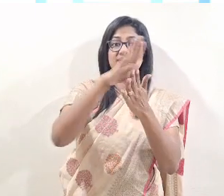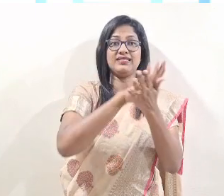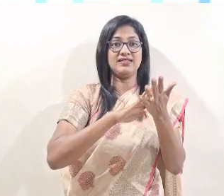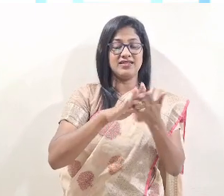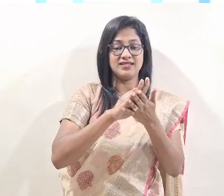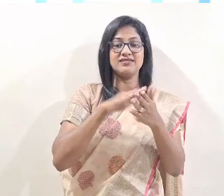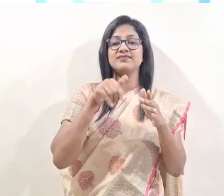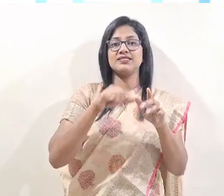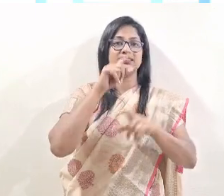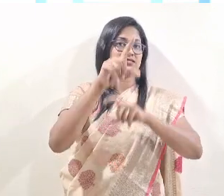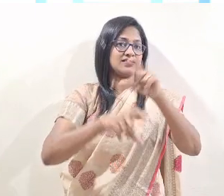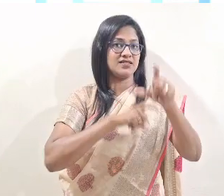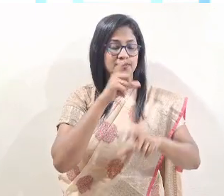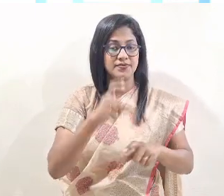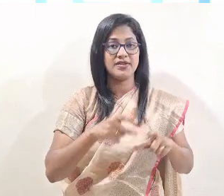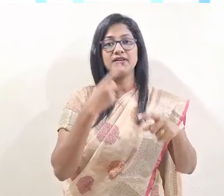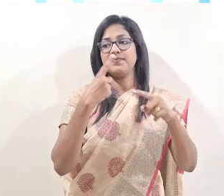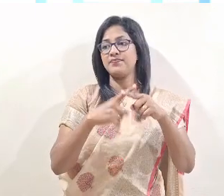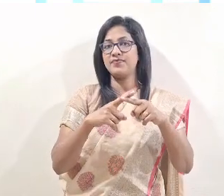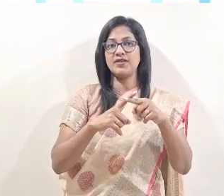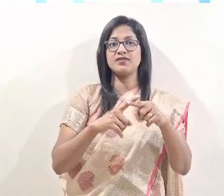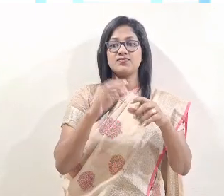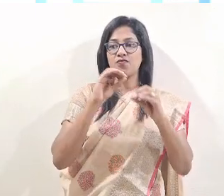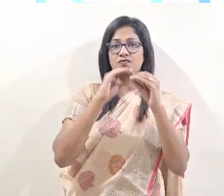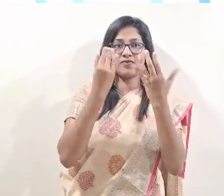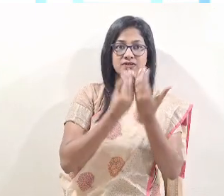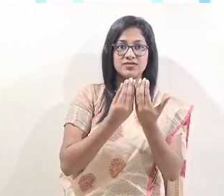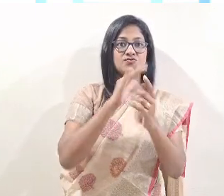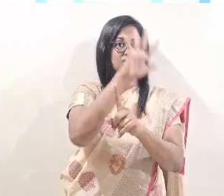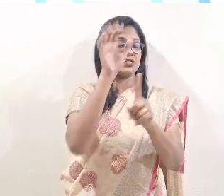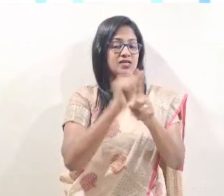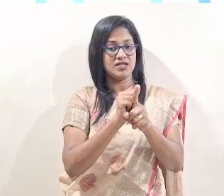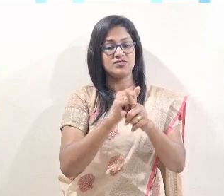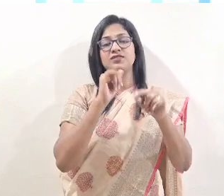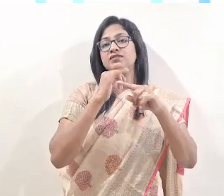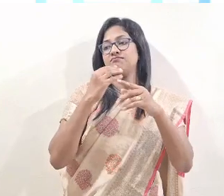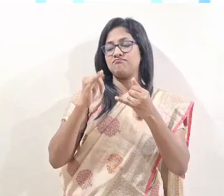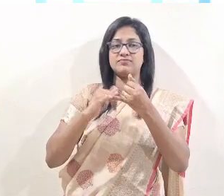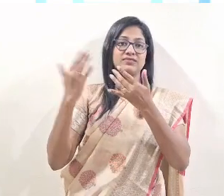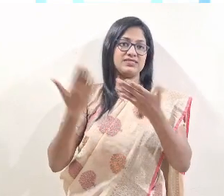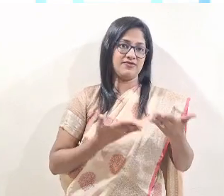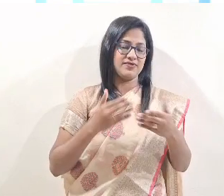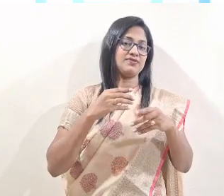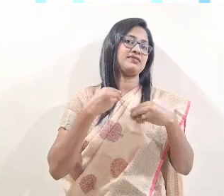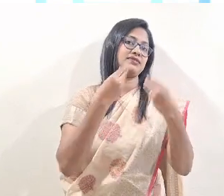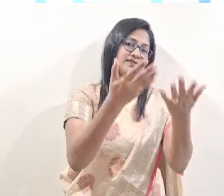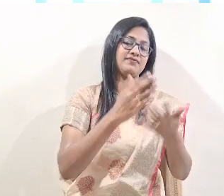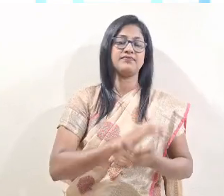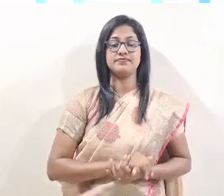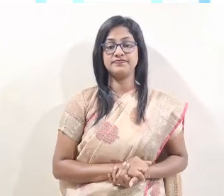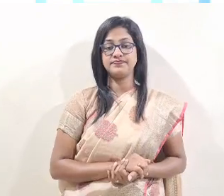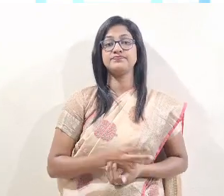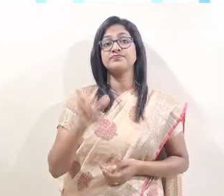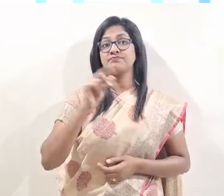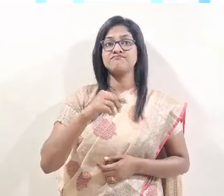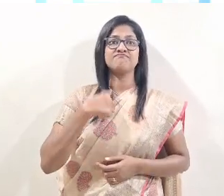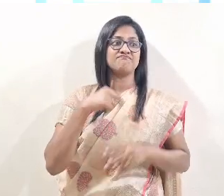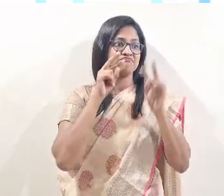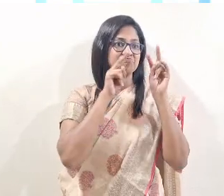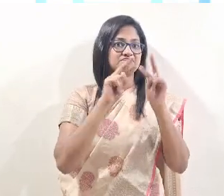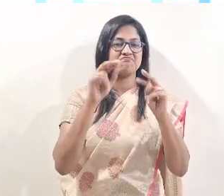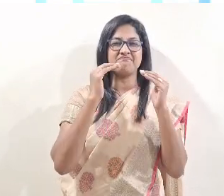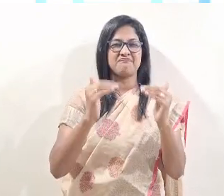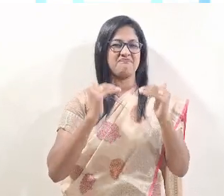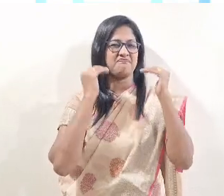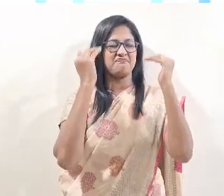organizational culture as such within a service provider. Again, I'm highly impressed by